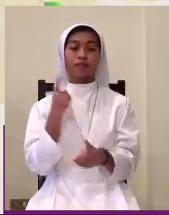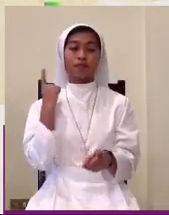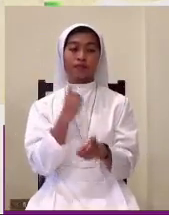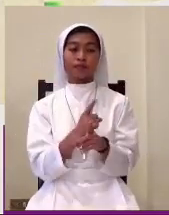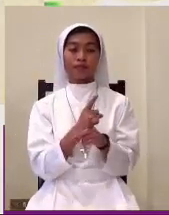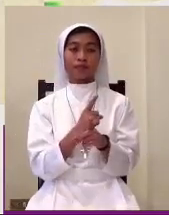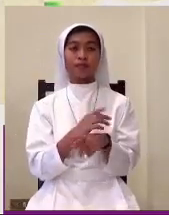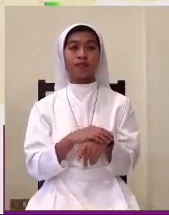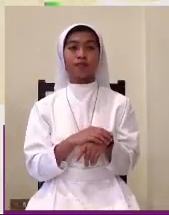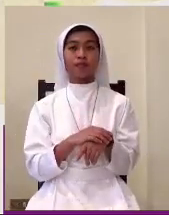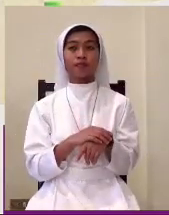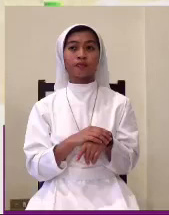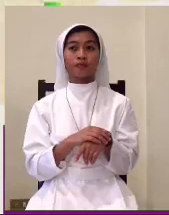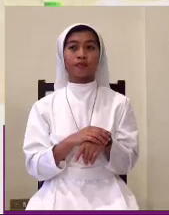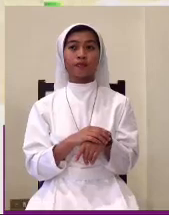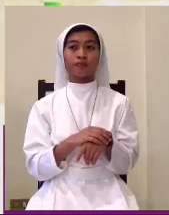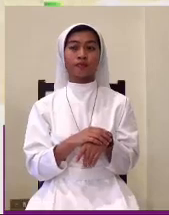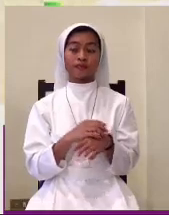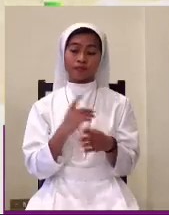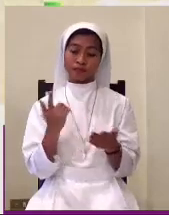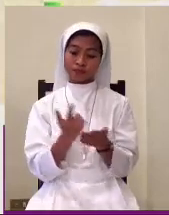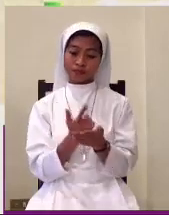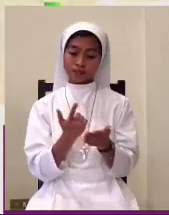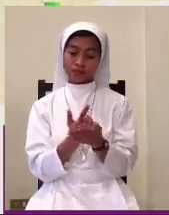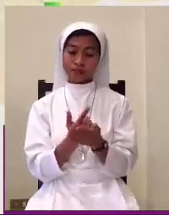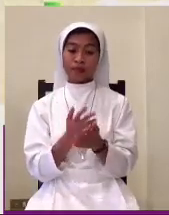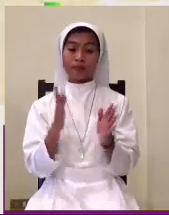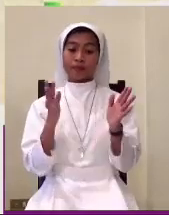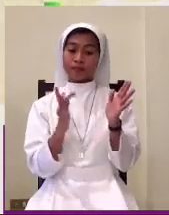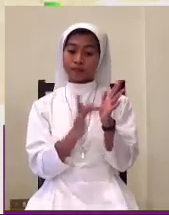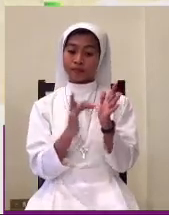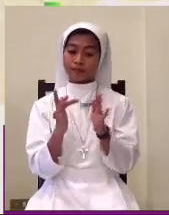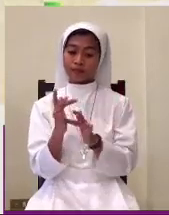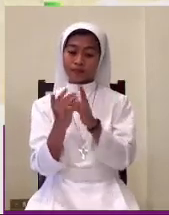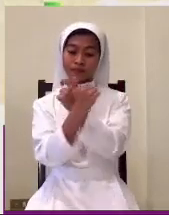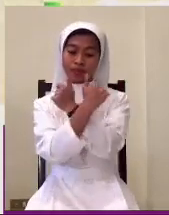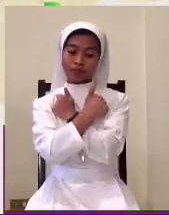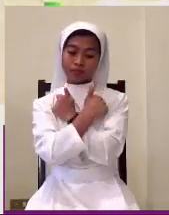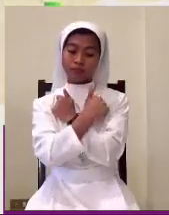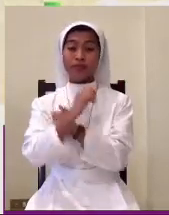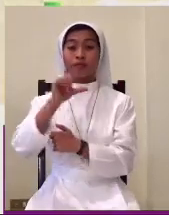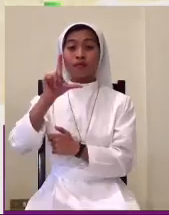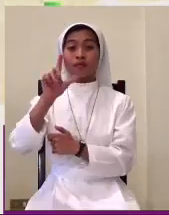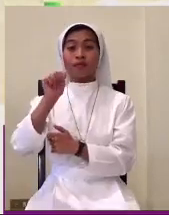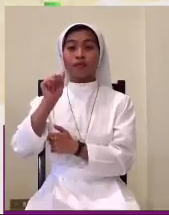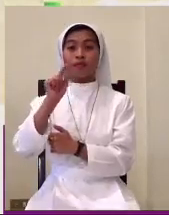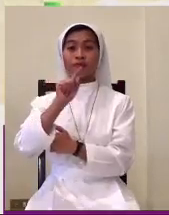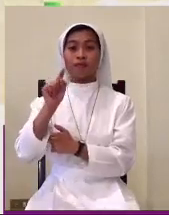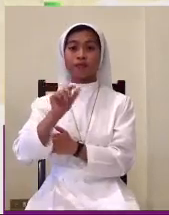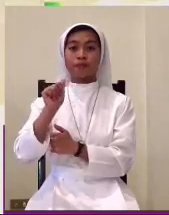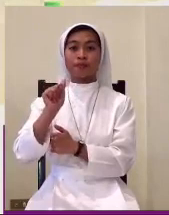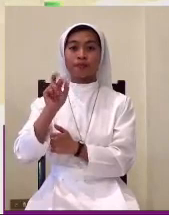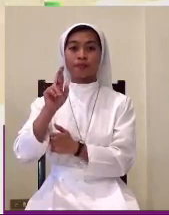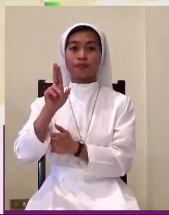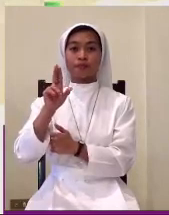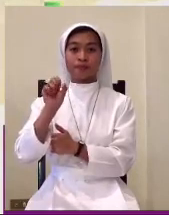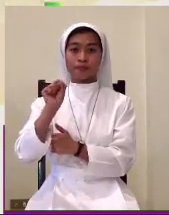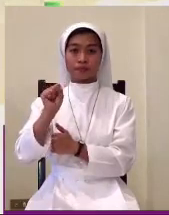today's Gospel, Jesus loved Lazarus, loved Mary and